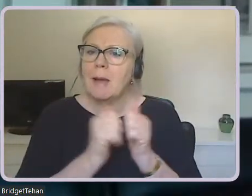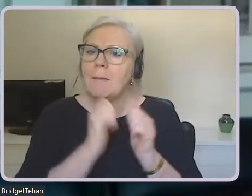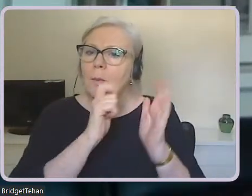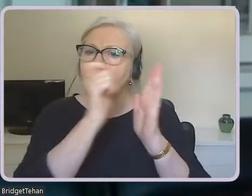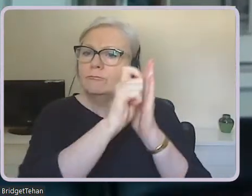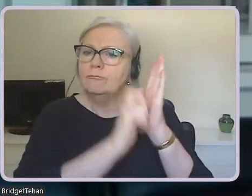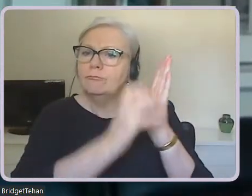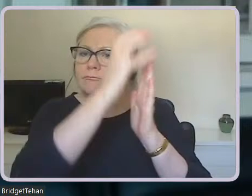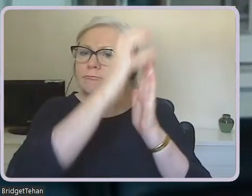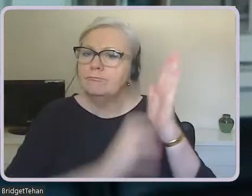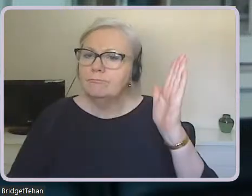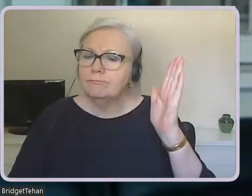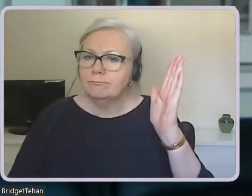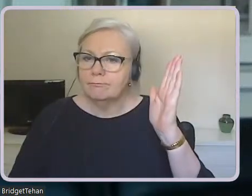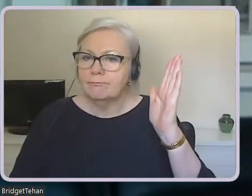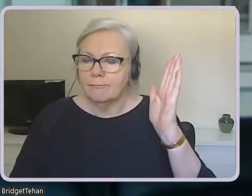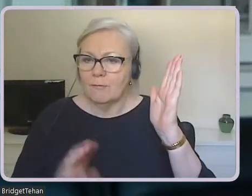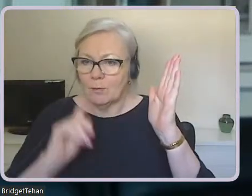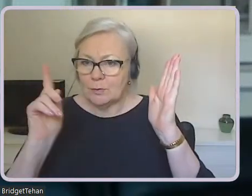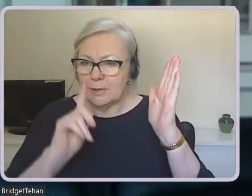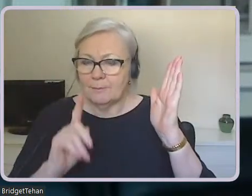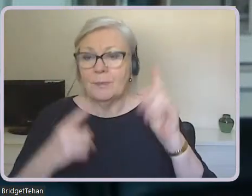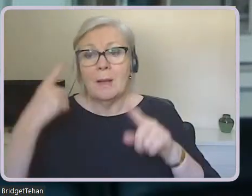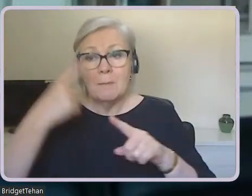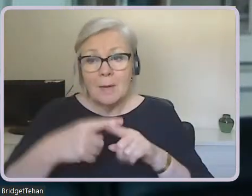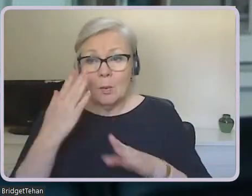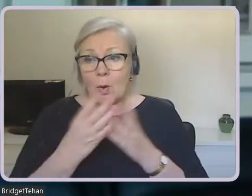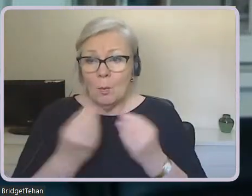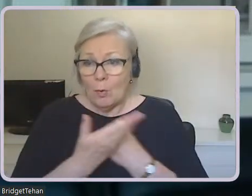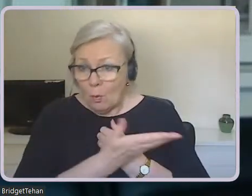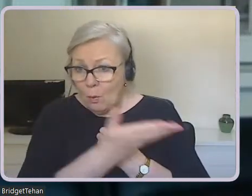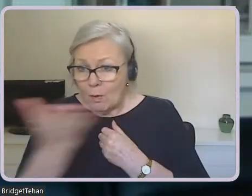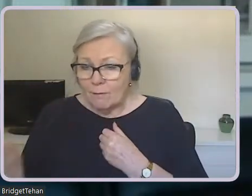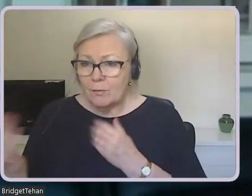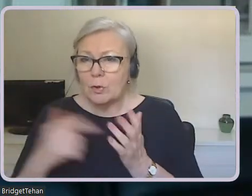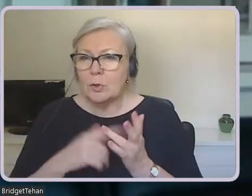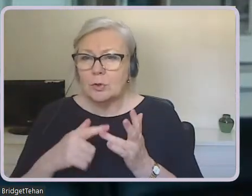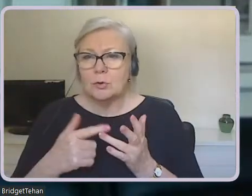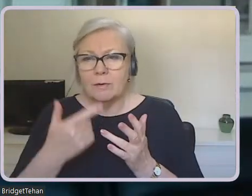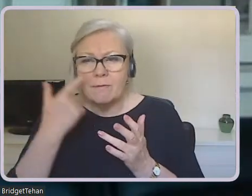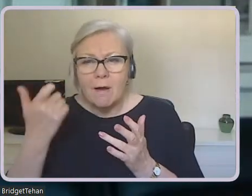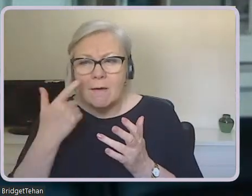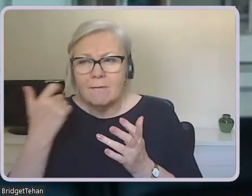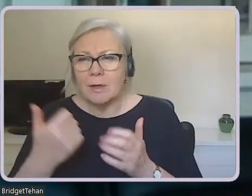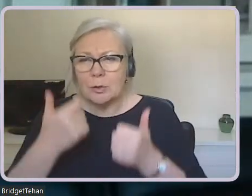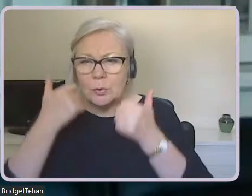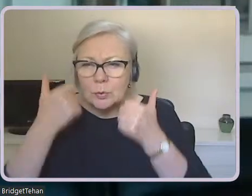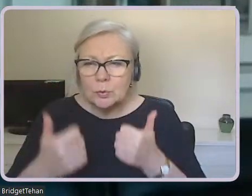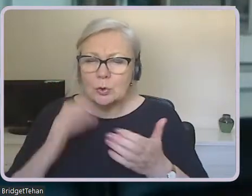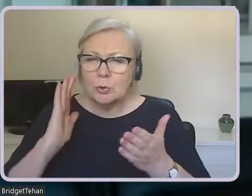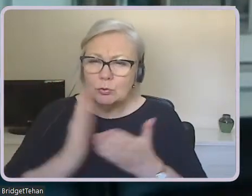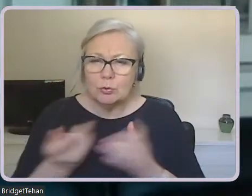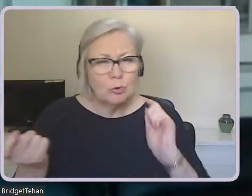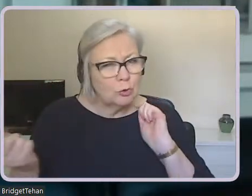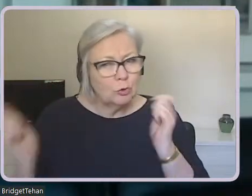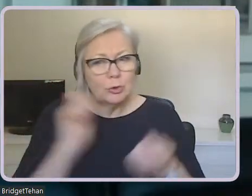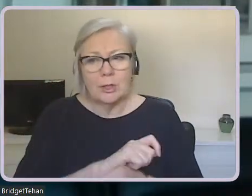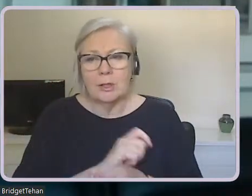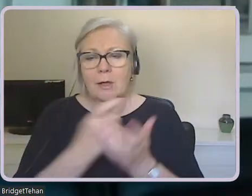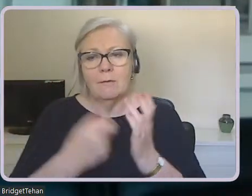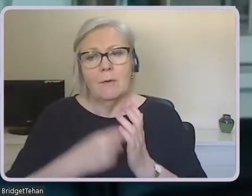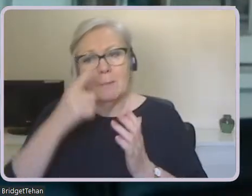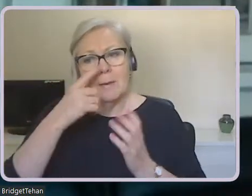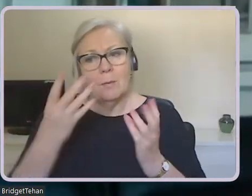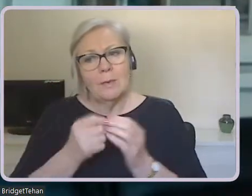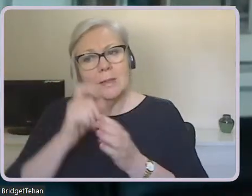to continuing to work with all of you to identify real and practical changes that can ensure people with a disability are